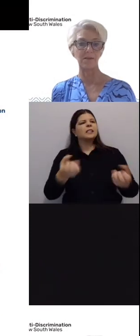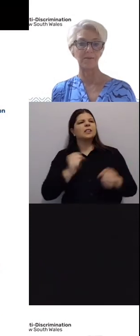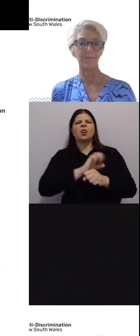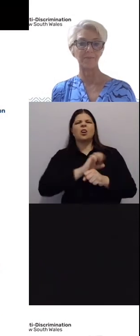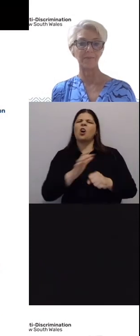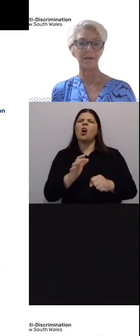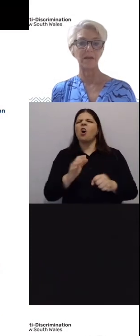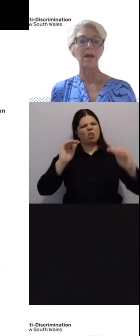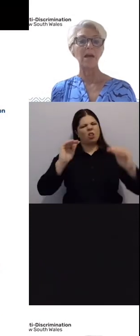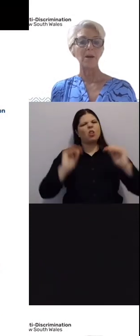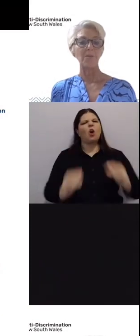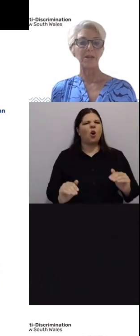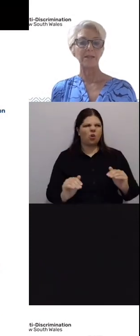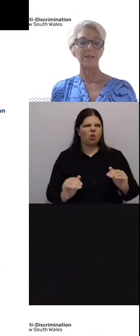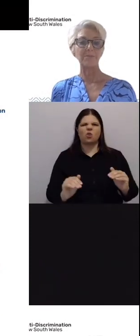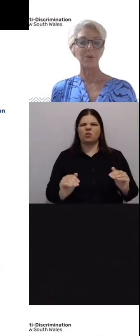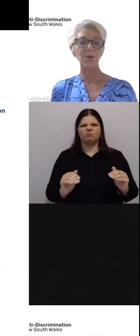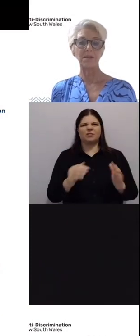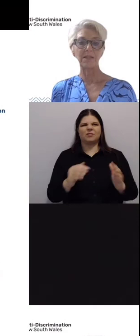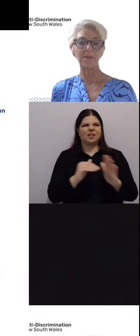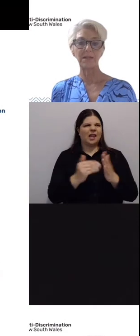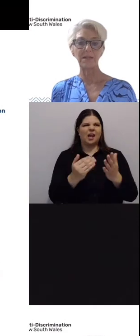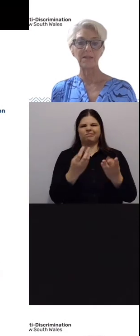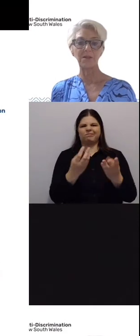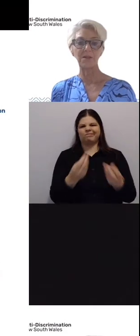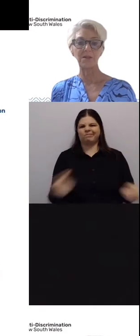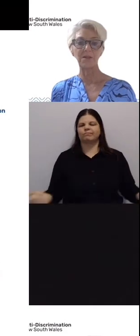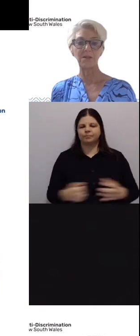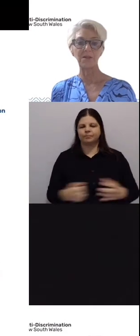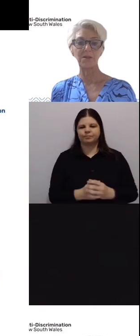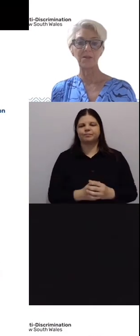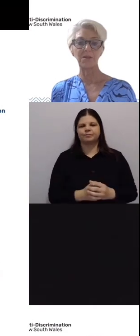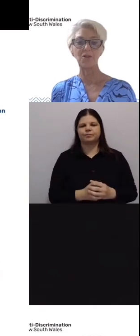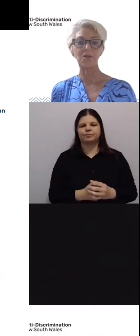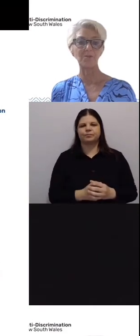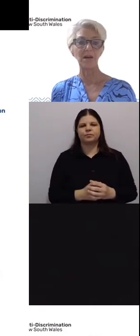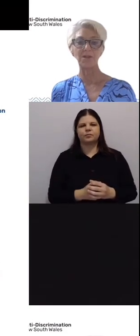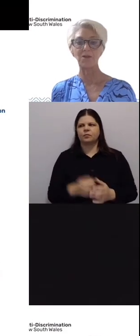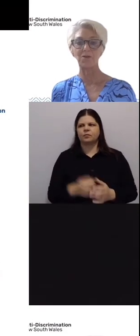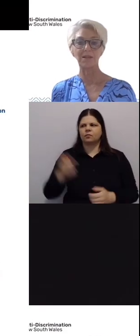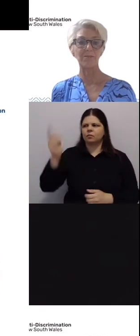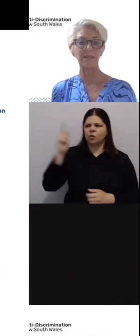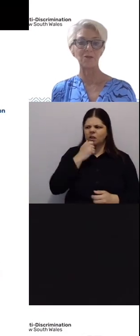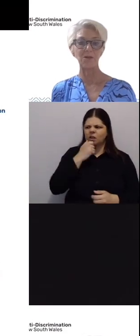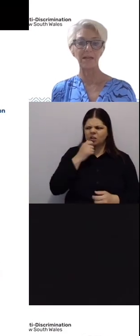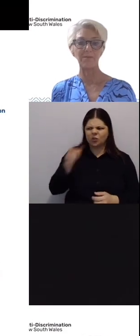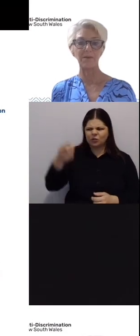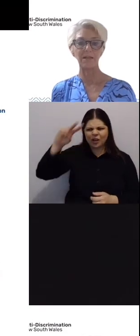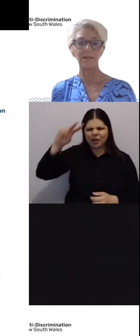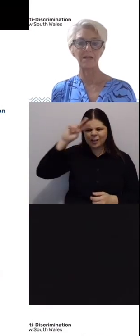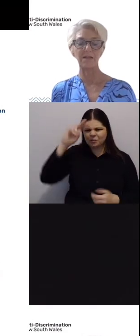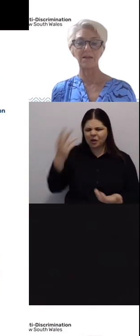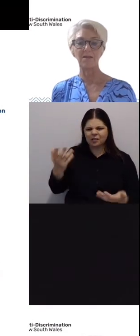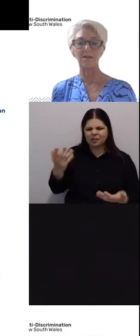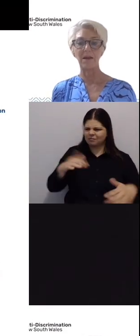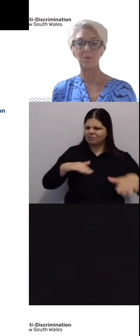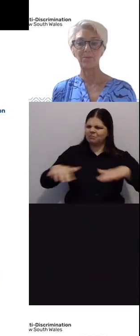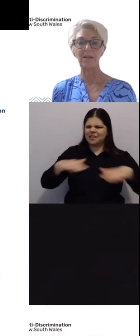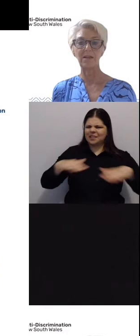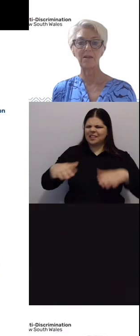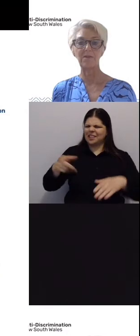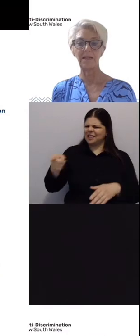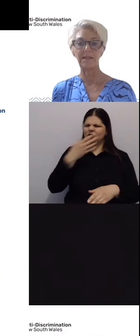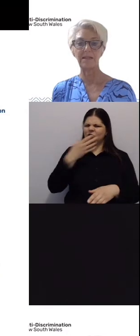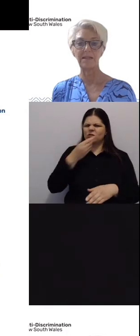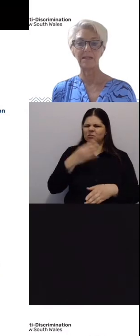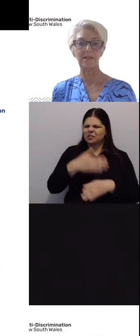fallen. Brittany's employer expressed concern that if she changed her mind during the busy trading period, they would